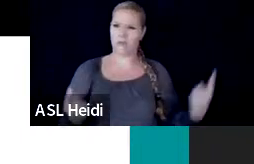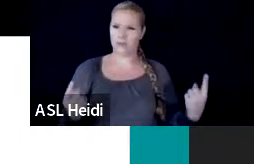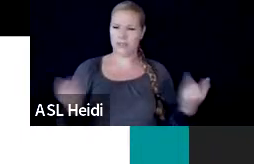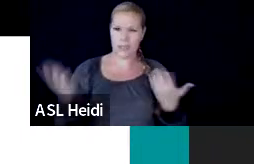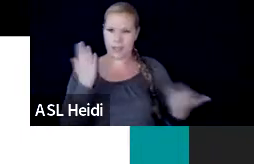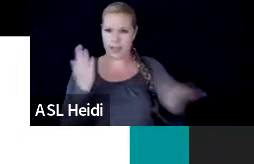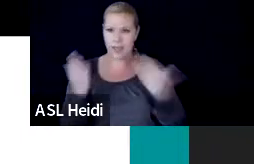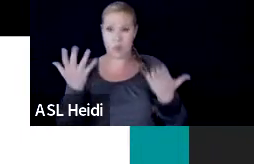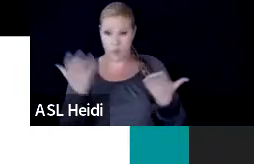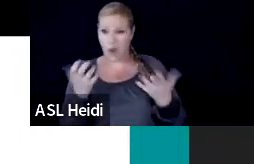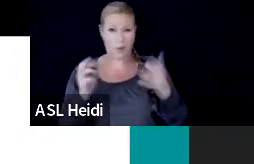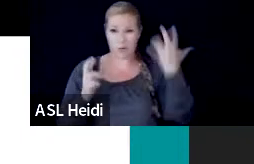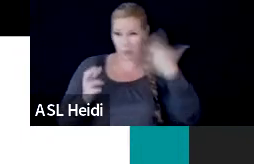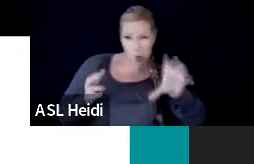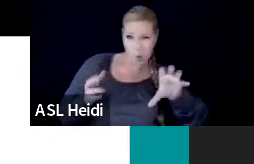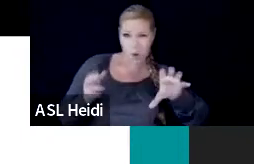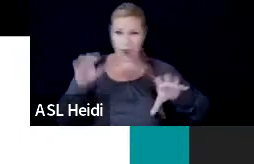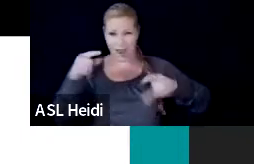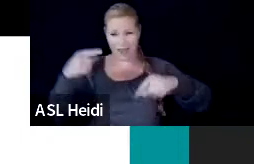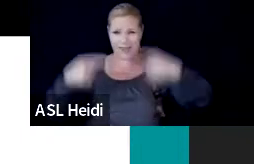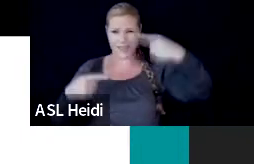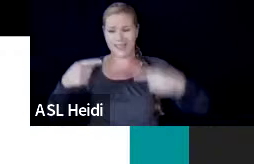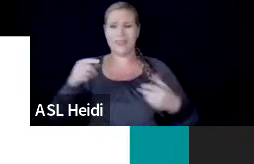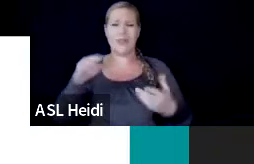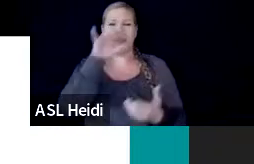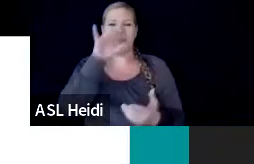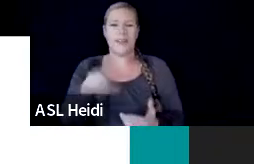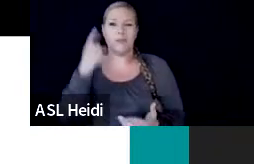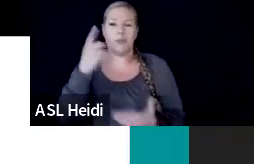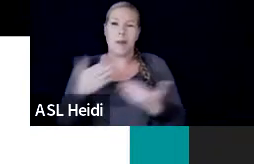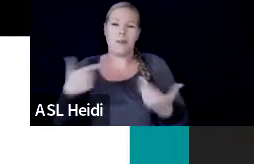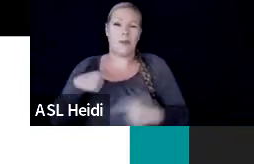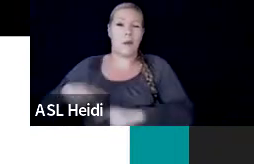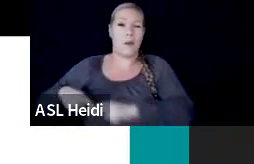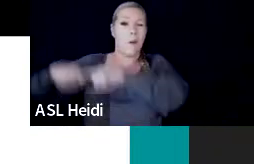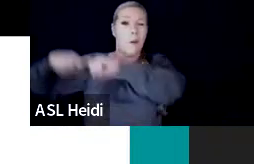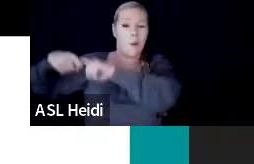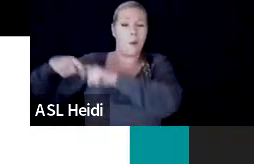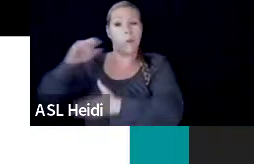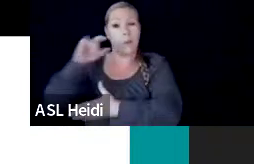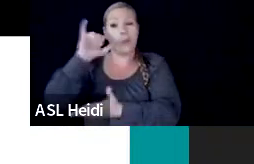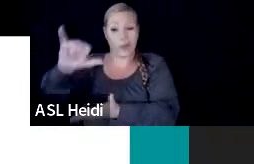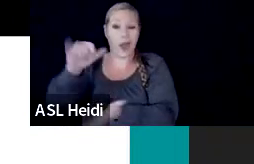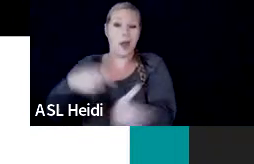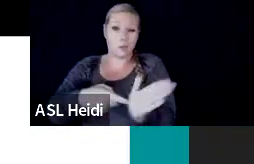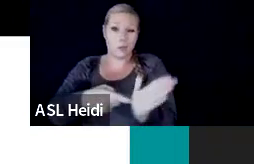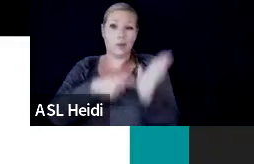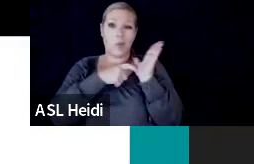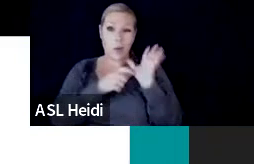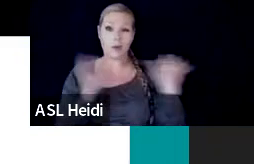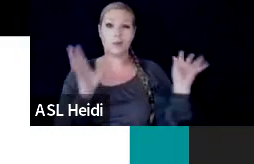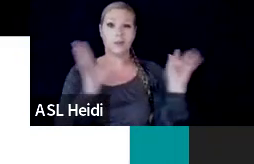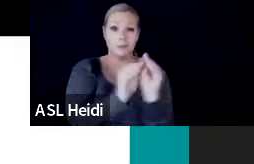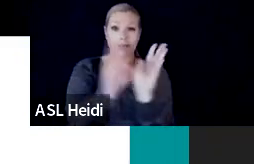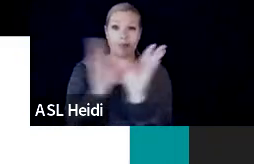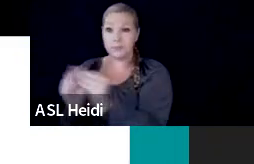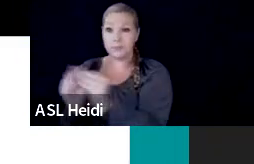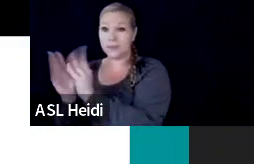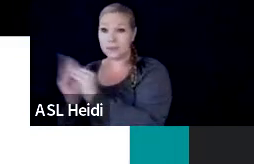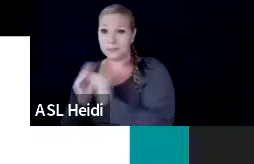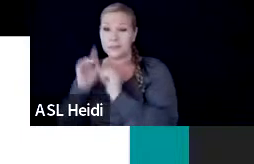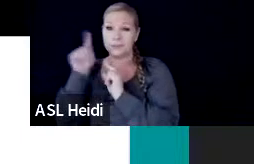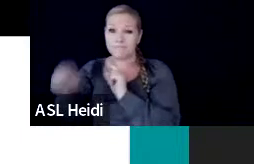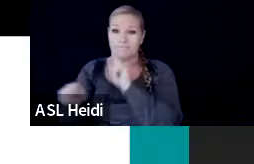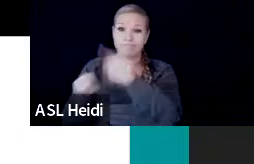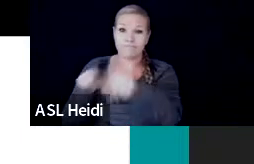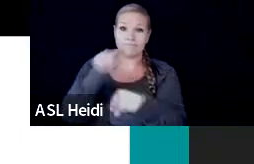And so part of that from January until now has been meeting with these different program partners, better understanding